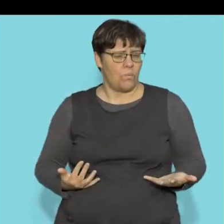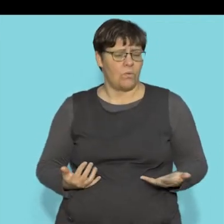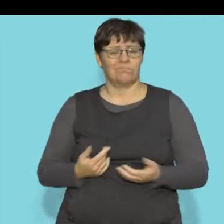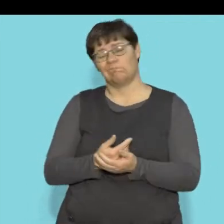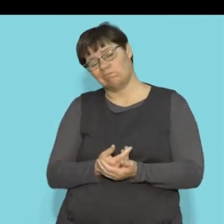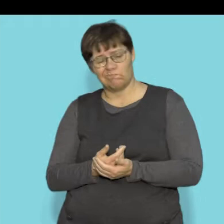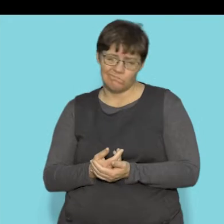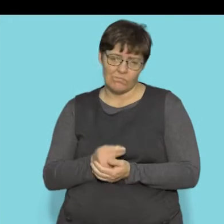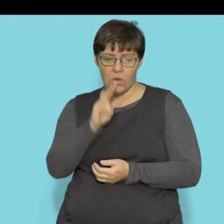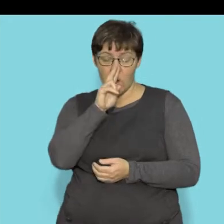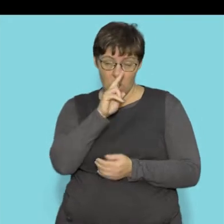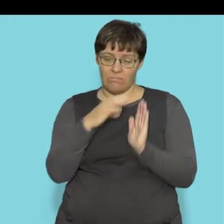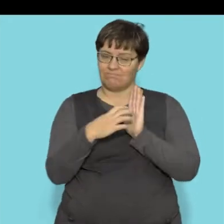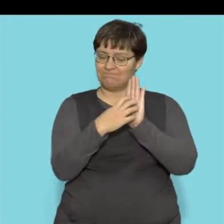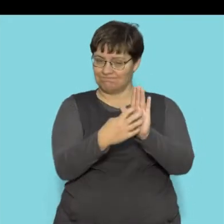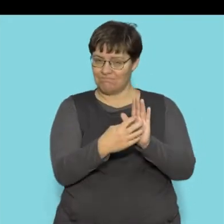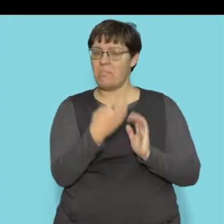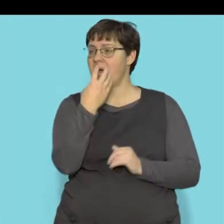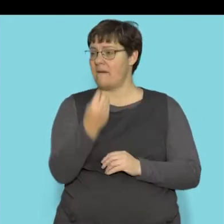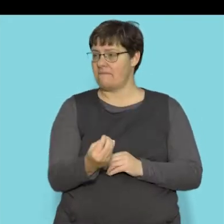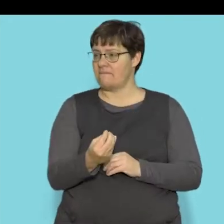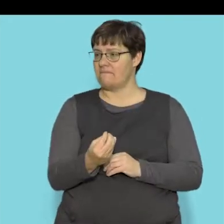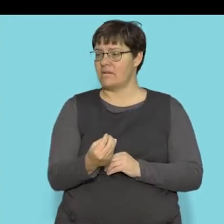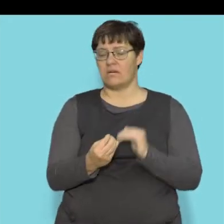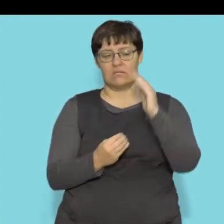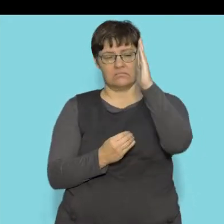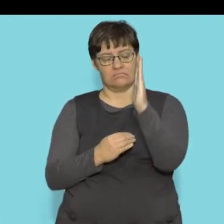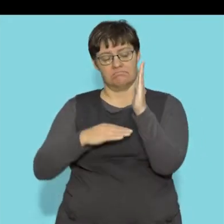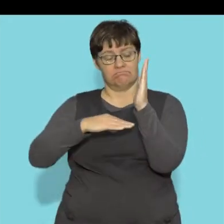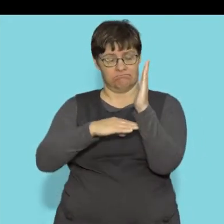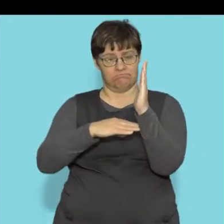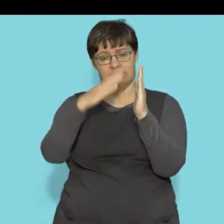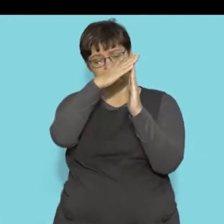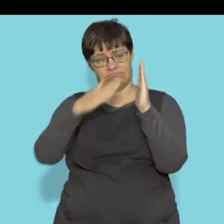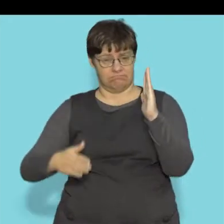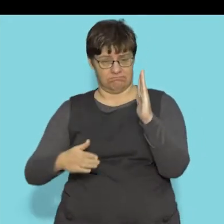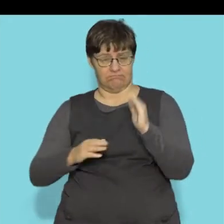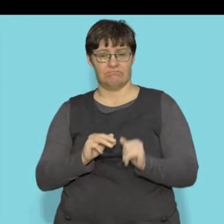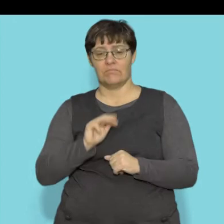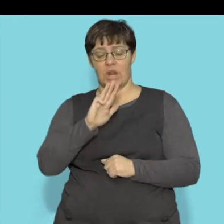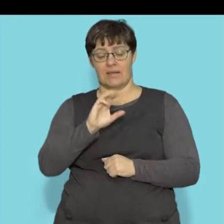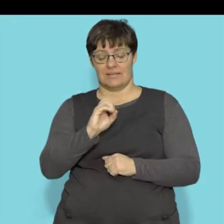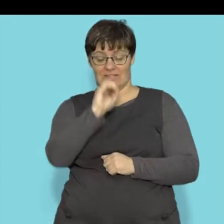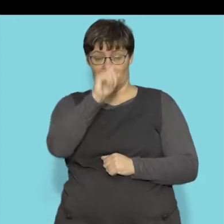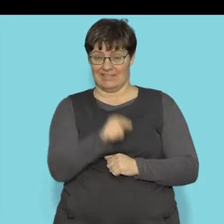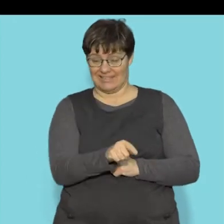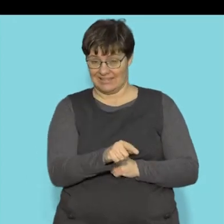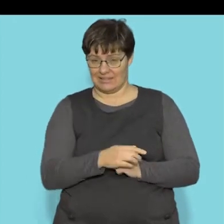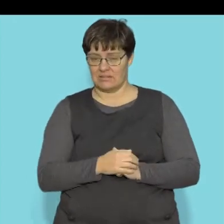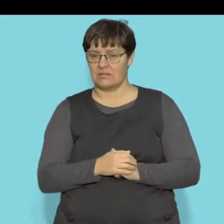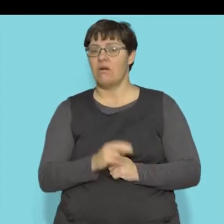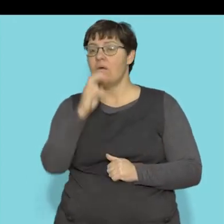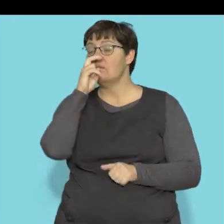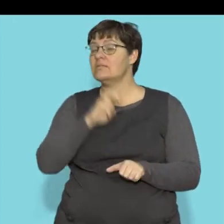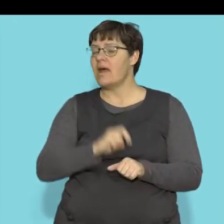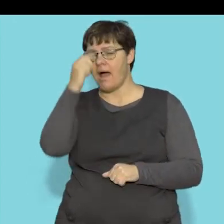So looking at my diagram, we can see that I have a right angled triangle. And the second that I have a right angled triangle,